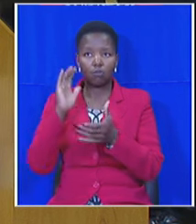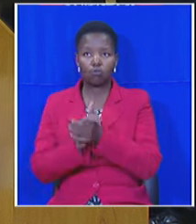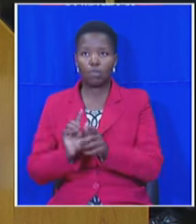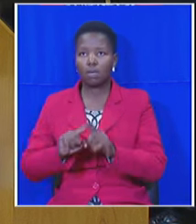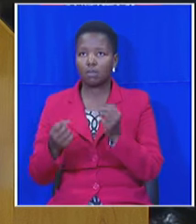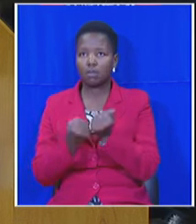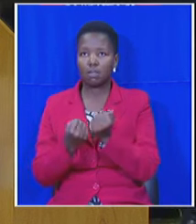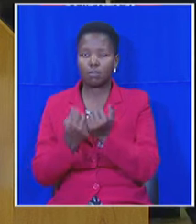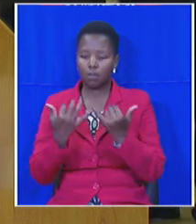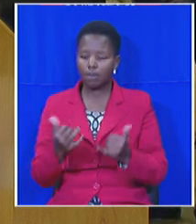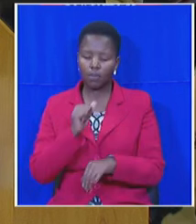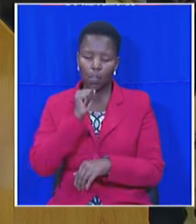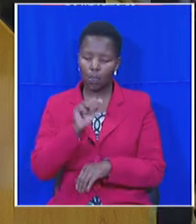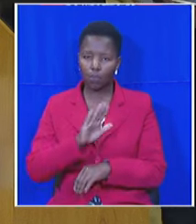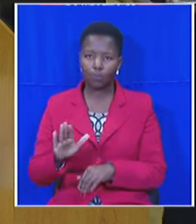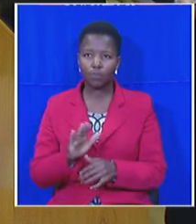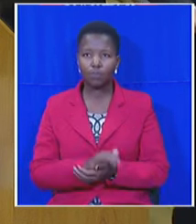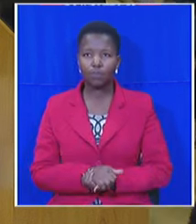support this budget.